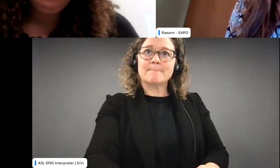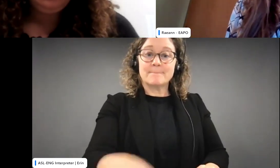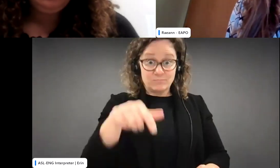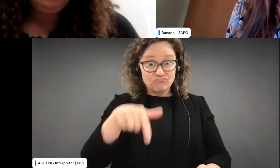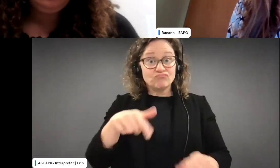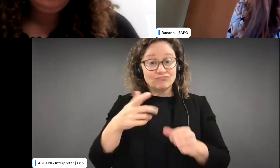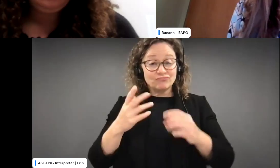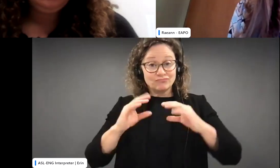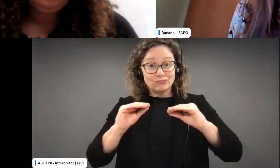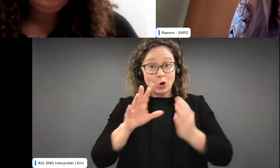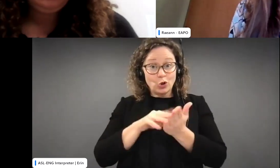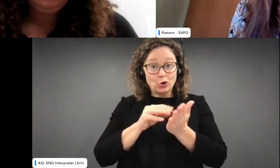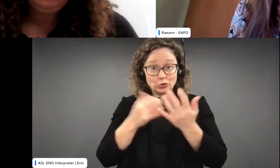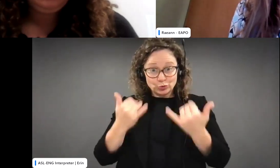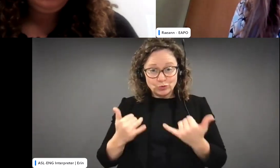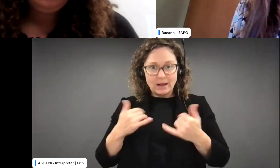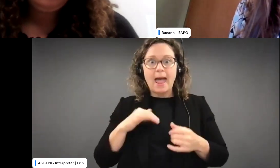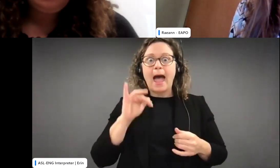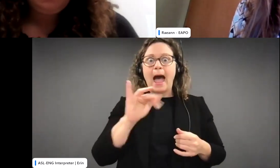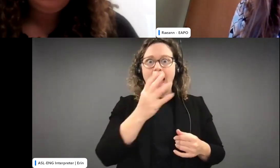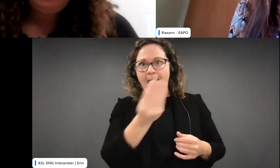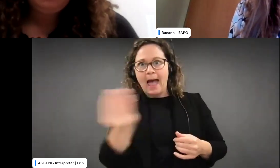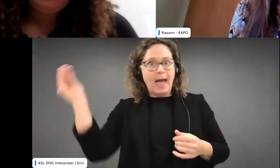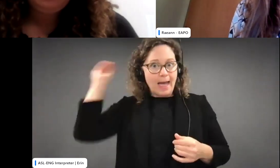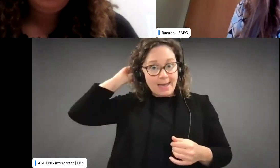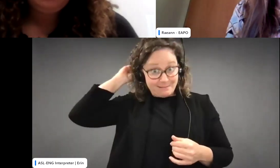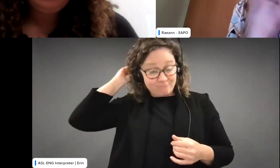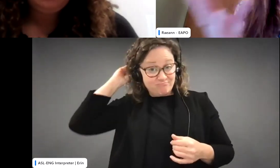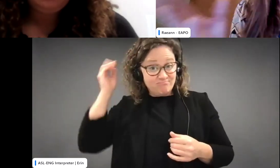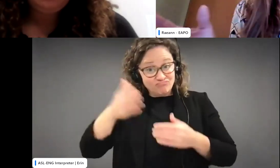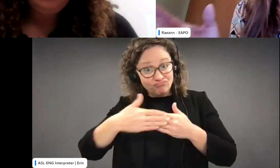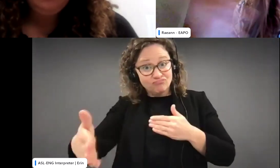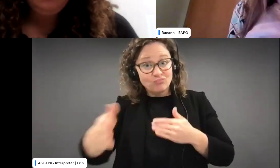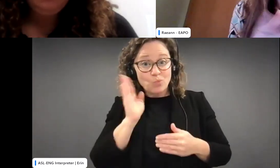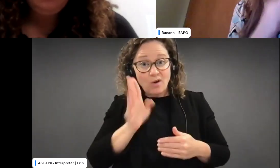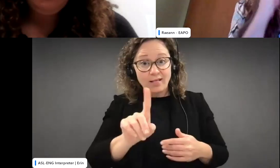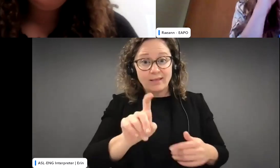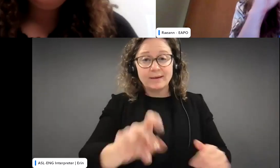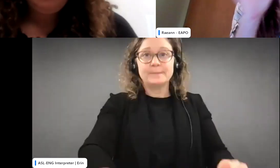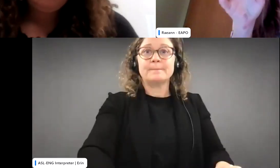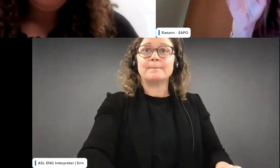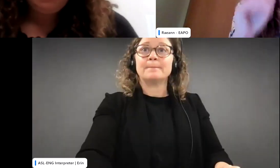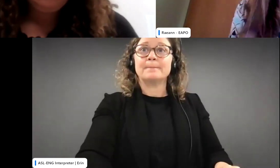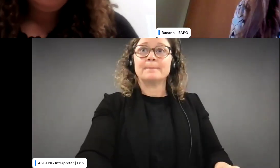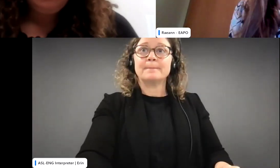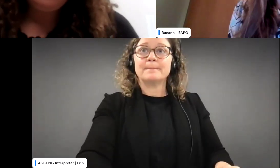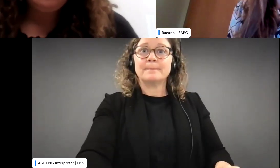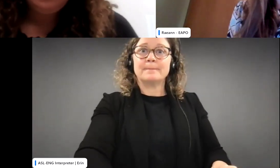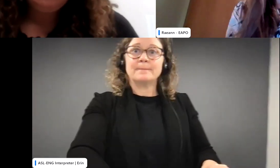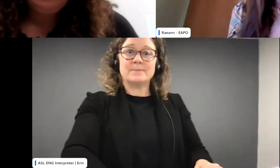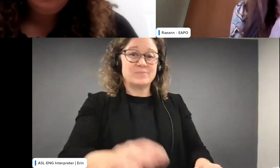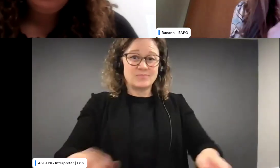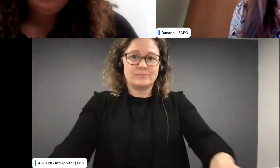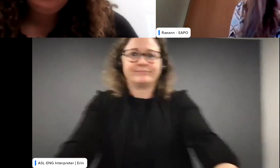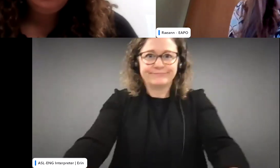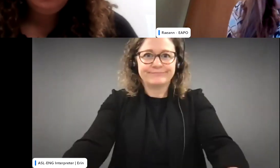sometimes we don't think about is the charges that people get with when using other services besides banks, like pay loan. Yes.